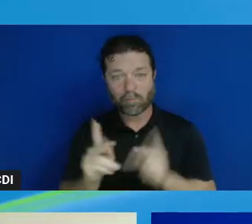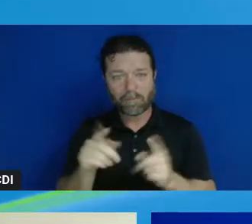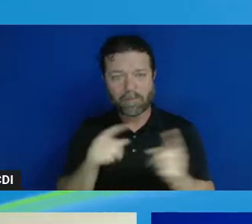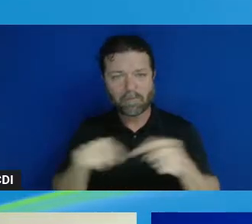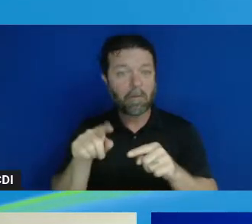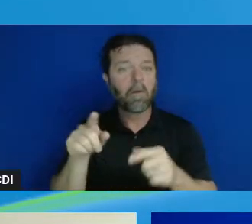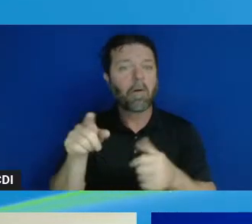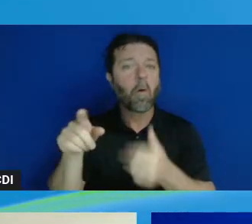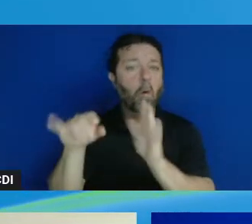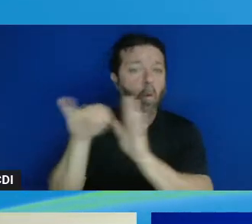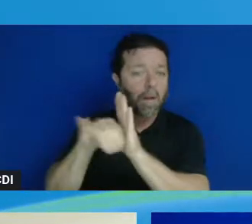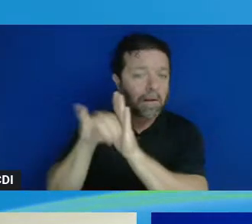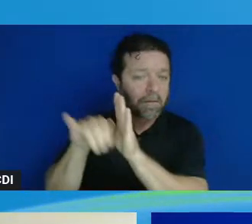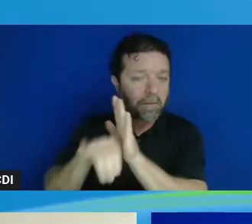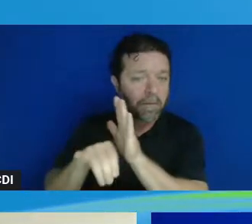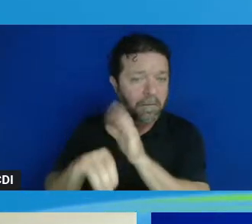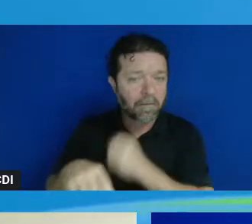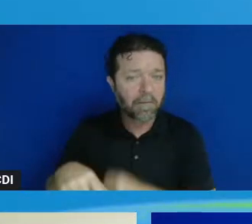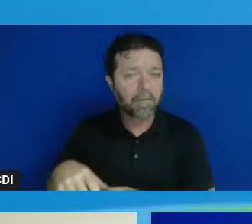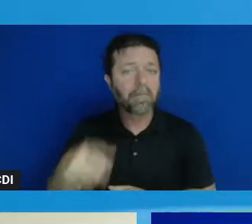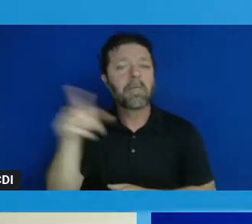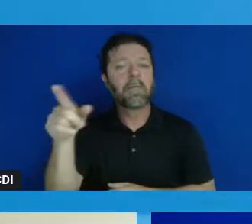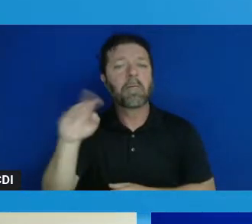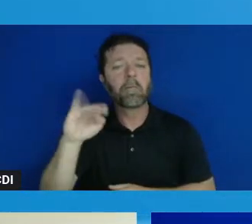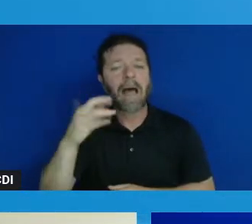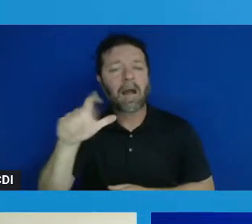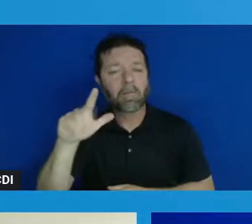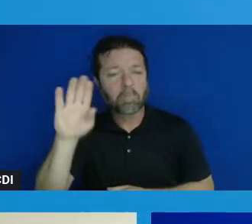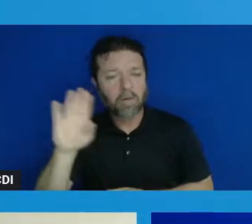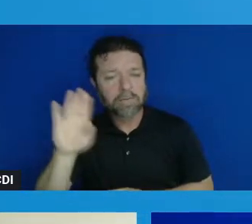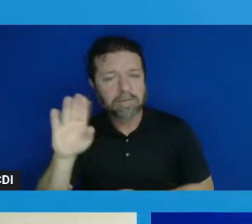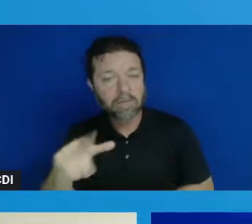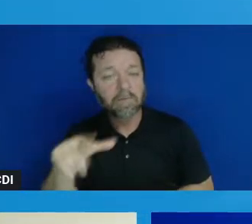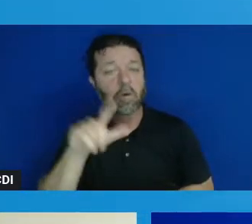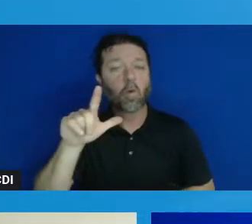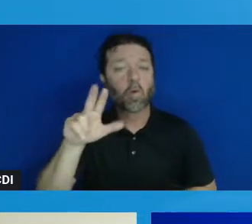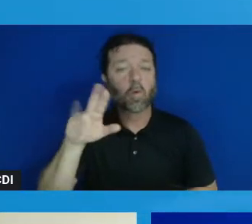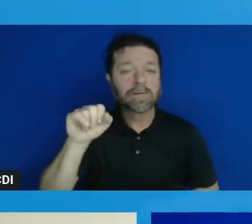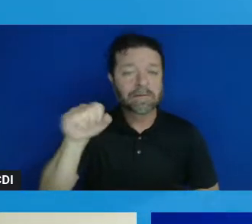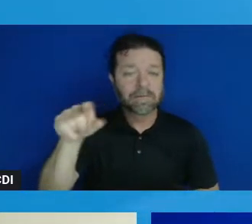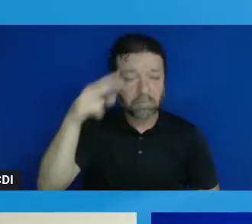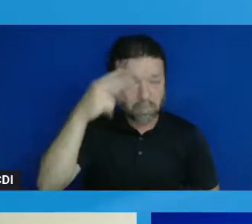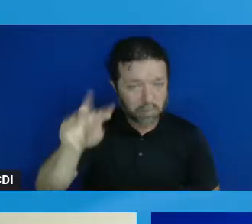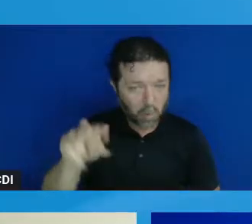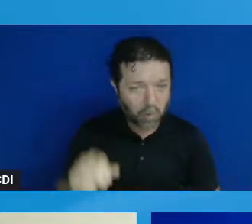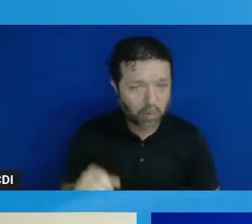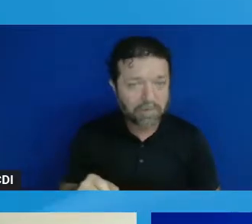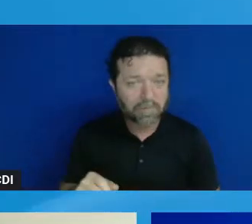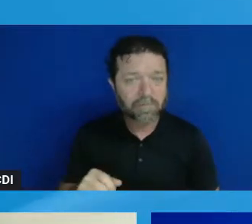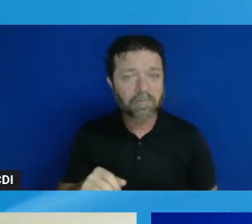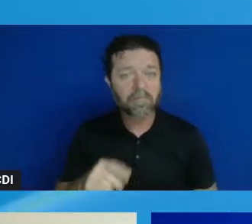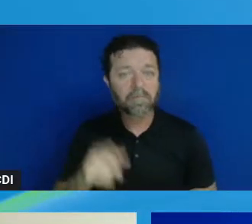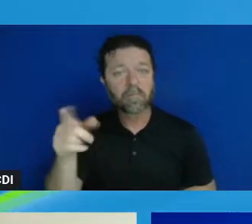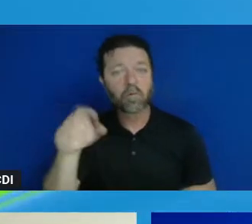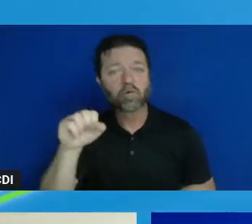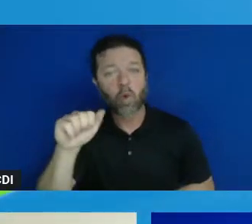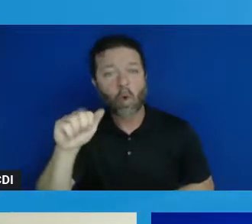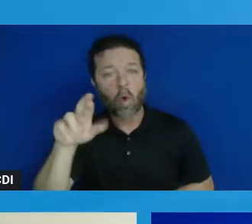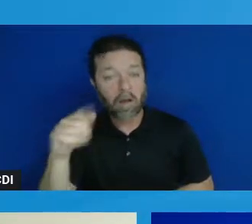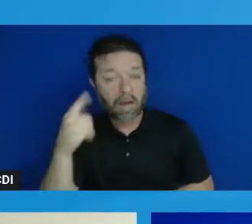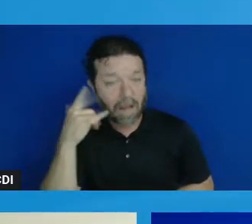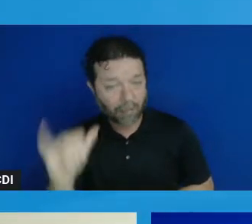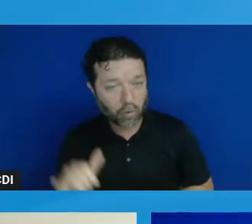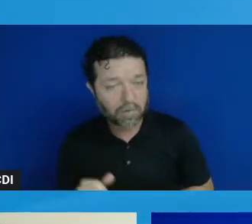from Boston, Luis in Mexico, Sora from California, Andrew from